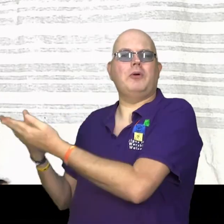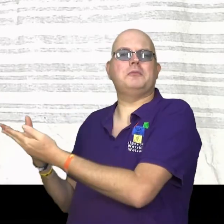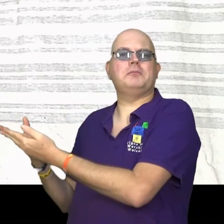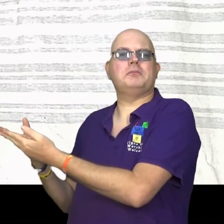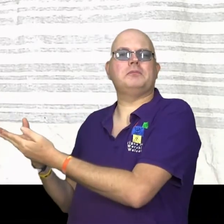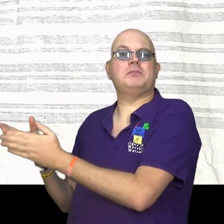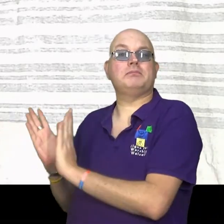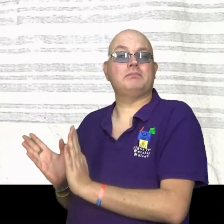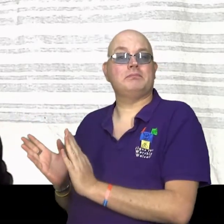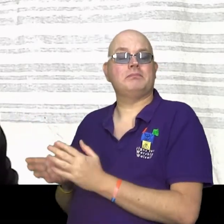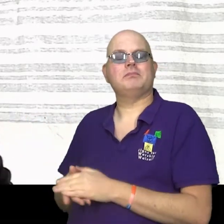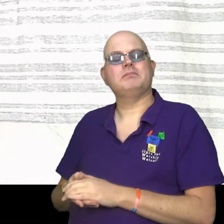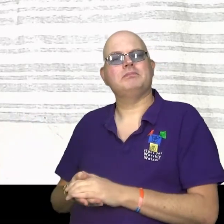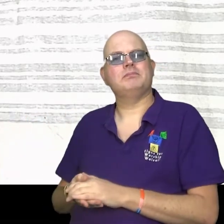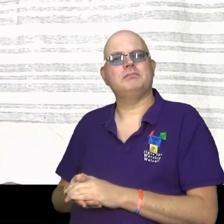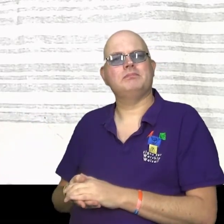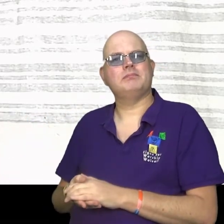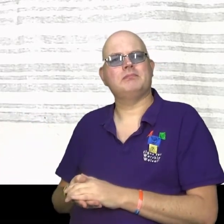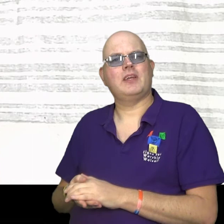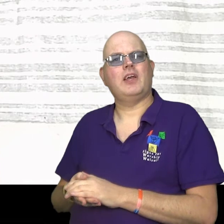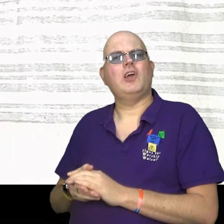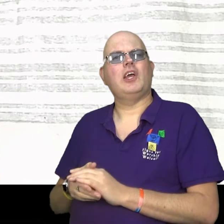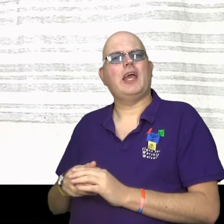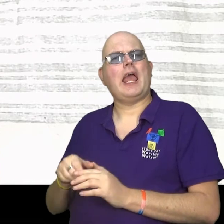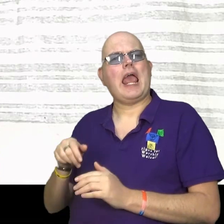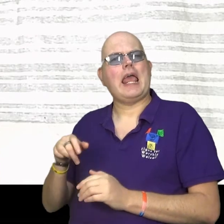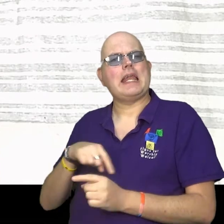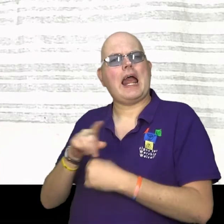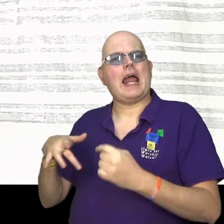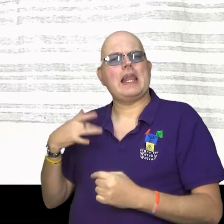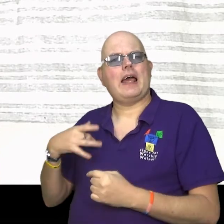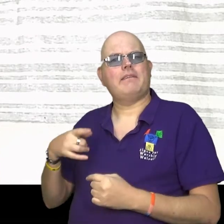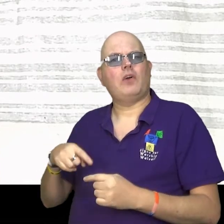of all responsibility. We know that in